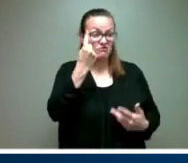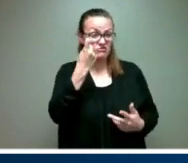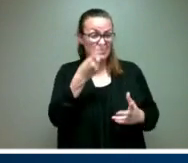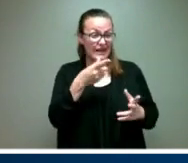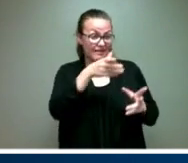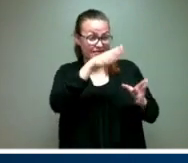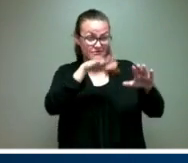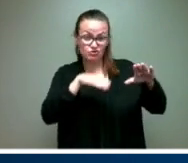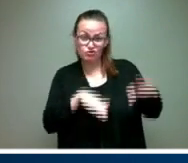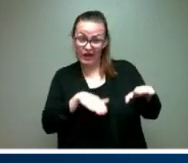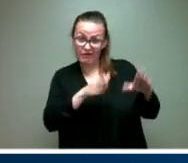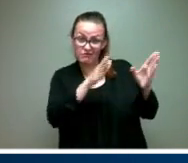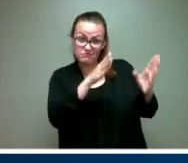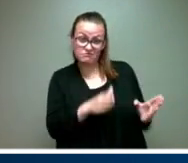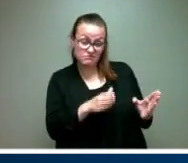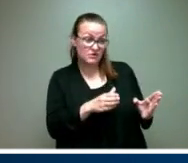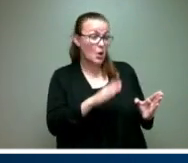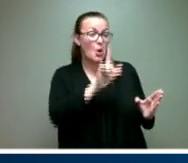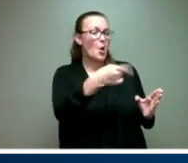need when they're sitting behind the desk.